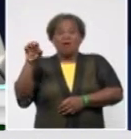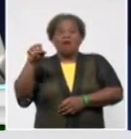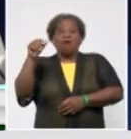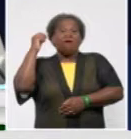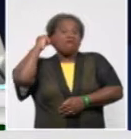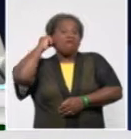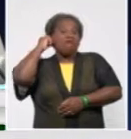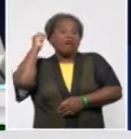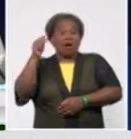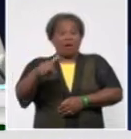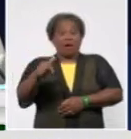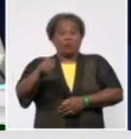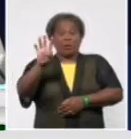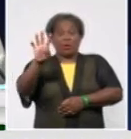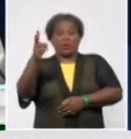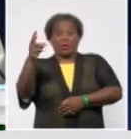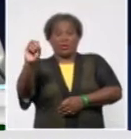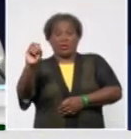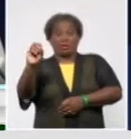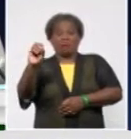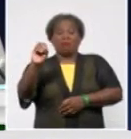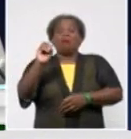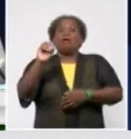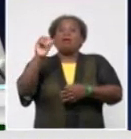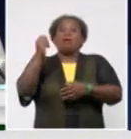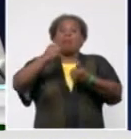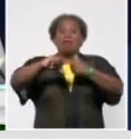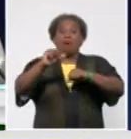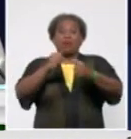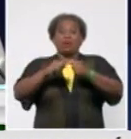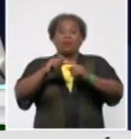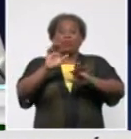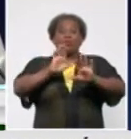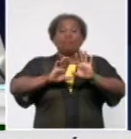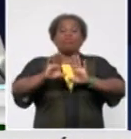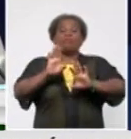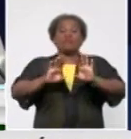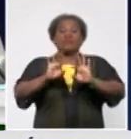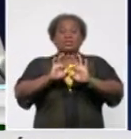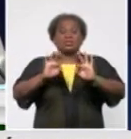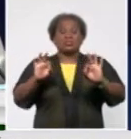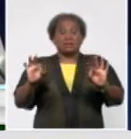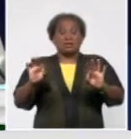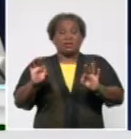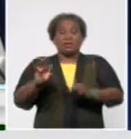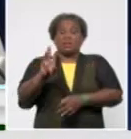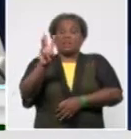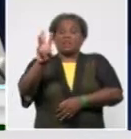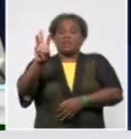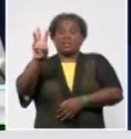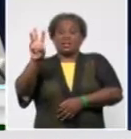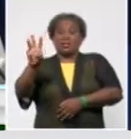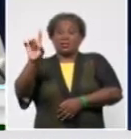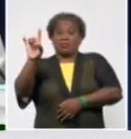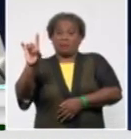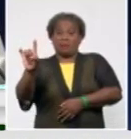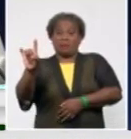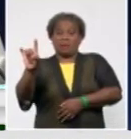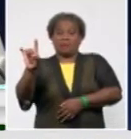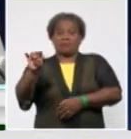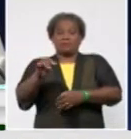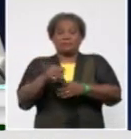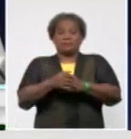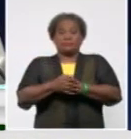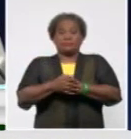these are high figures and the outcome of the hard work of our specialists. I'm positive that in the next few days